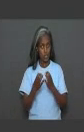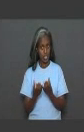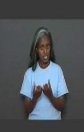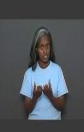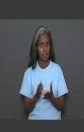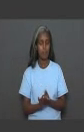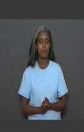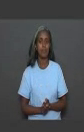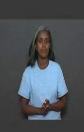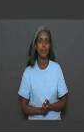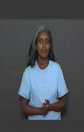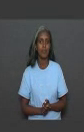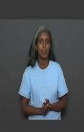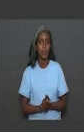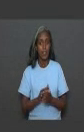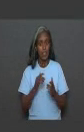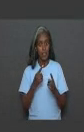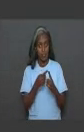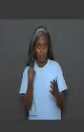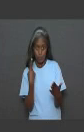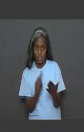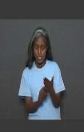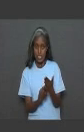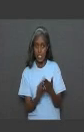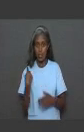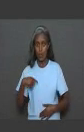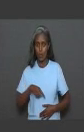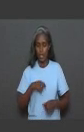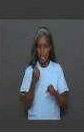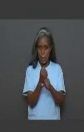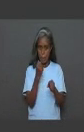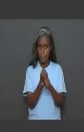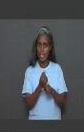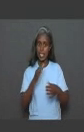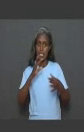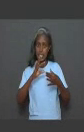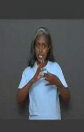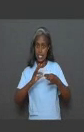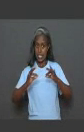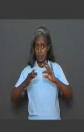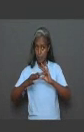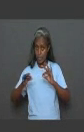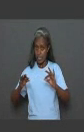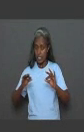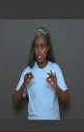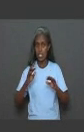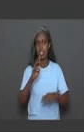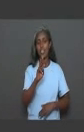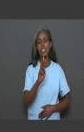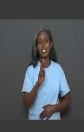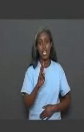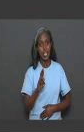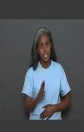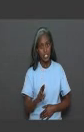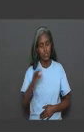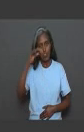class. From this, we can make the statement that the ratio